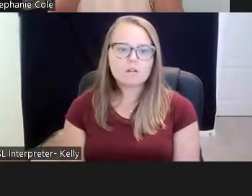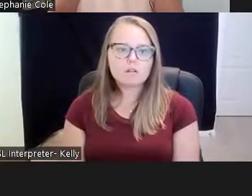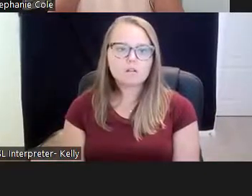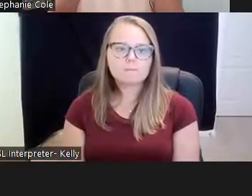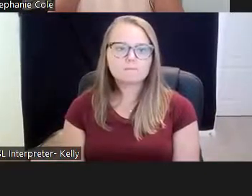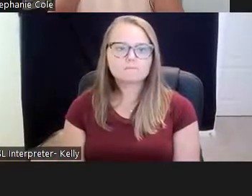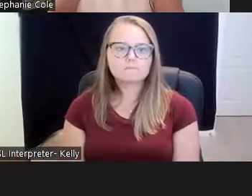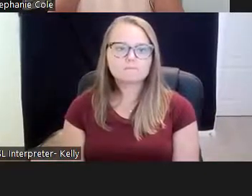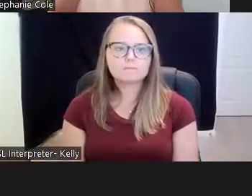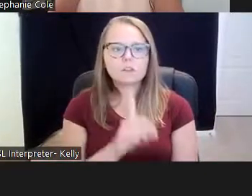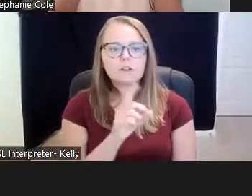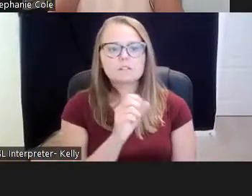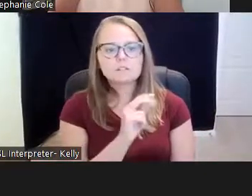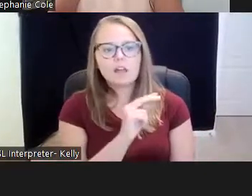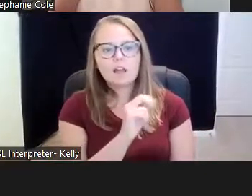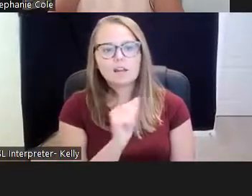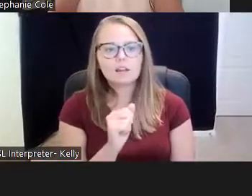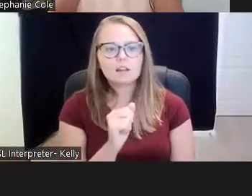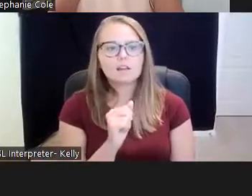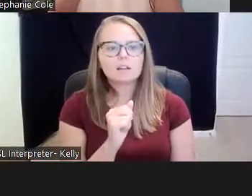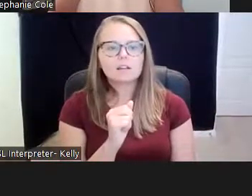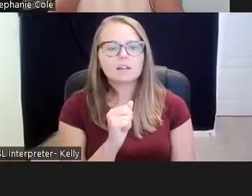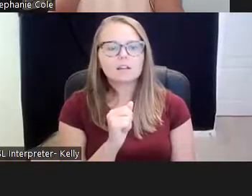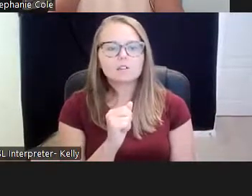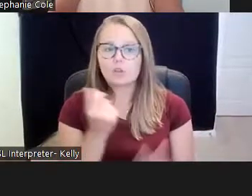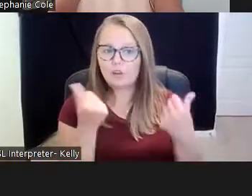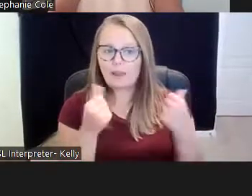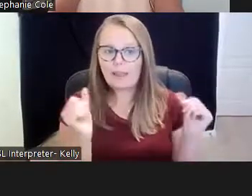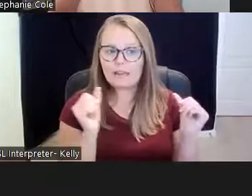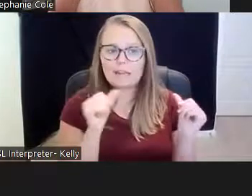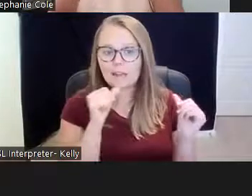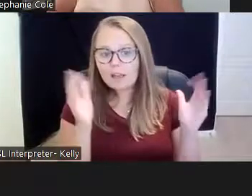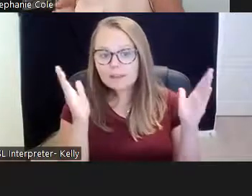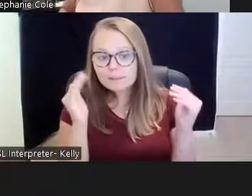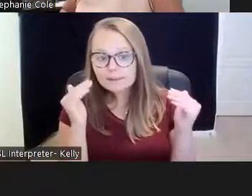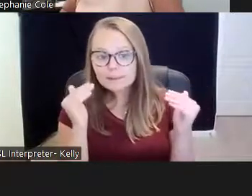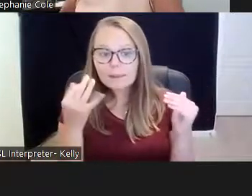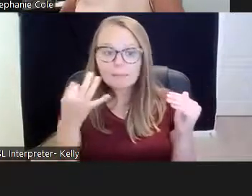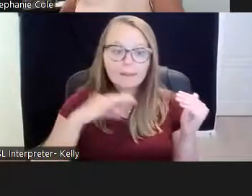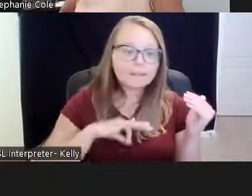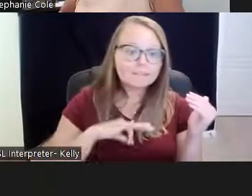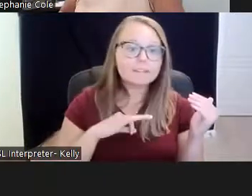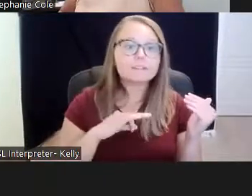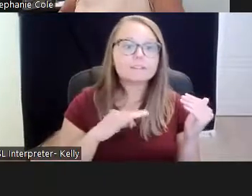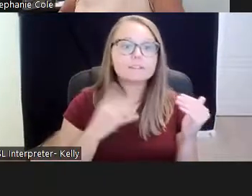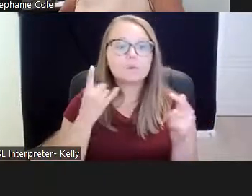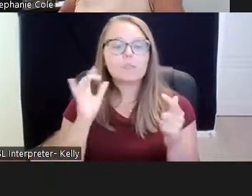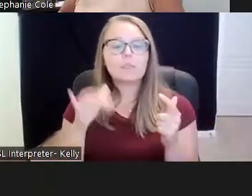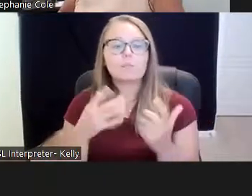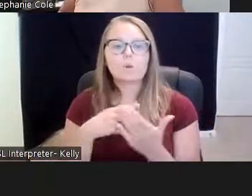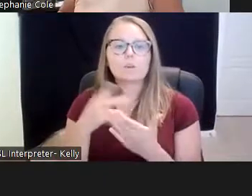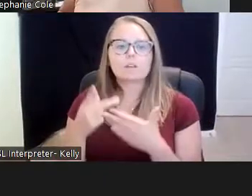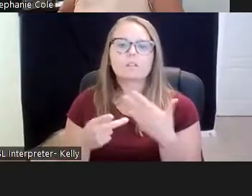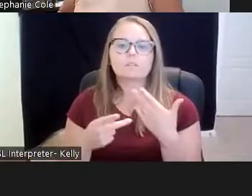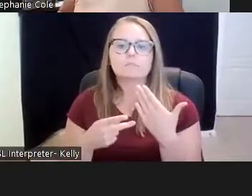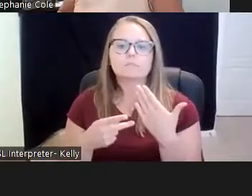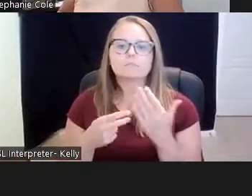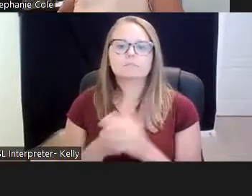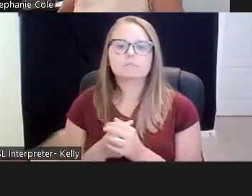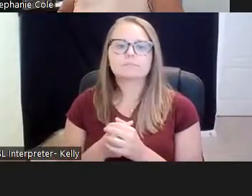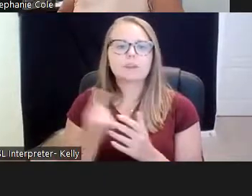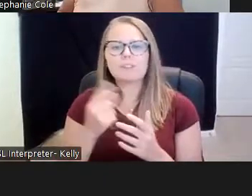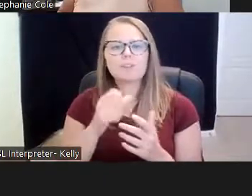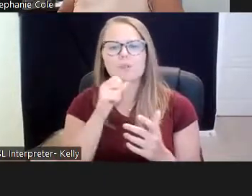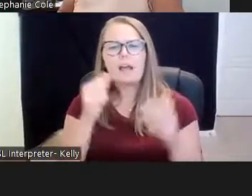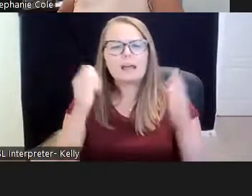Some people have also talked about, are there any unexpected benefits or outcomes from your programs, things that you didn't anticipate?